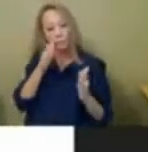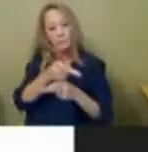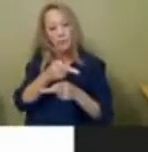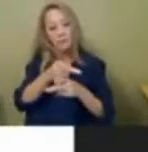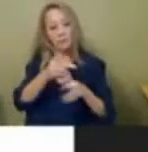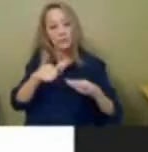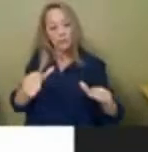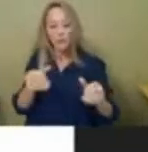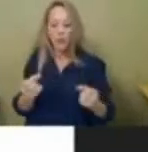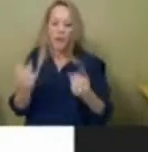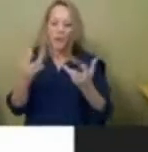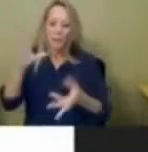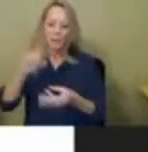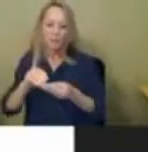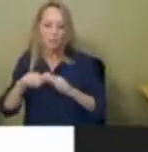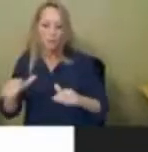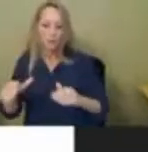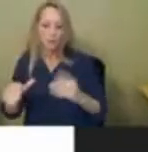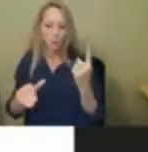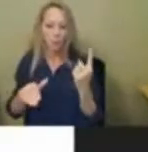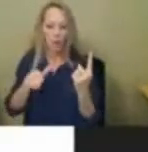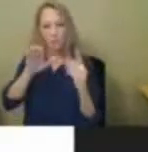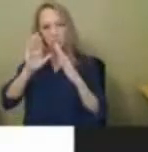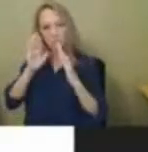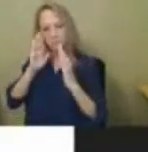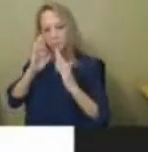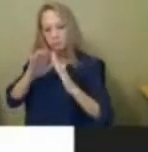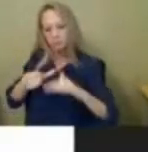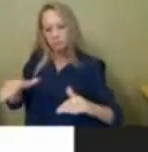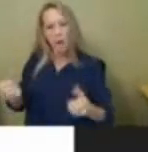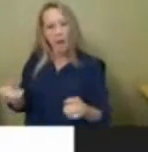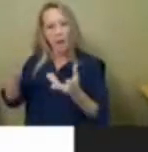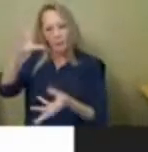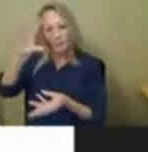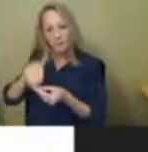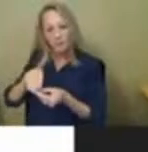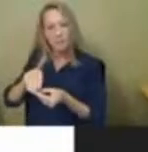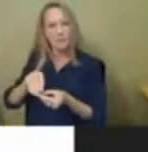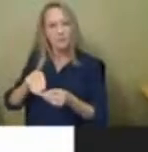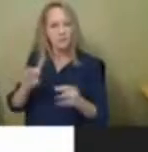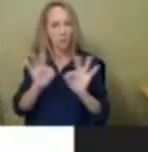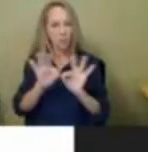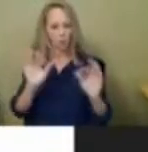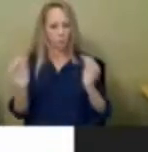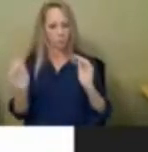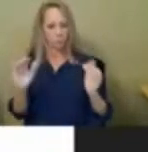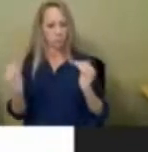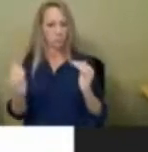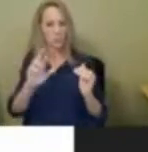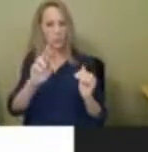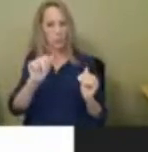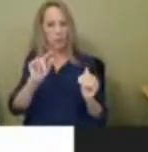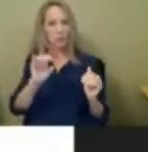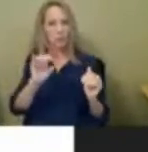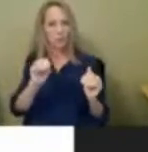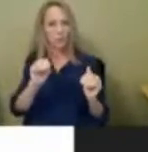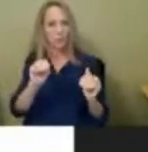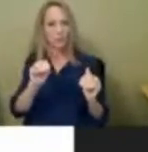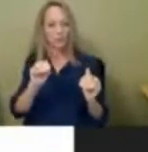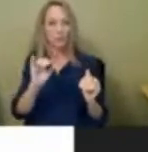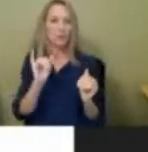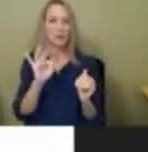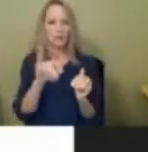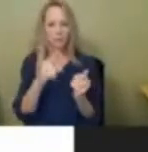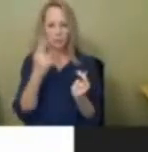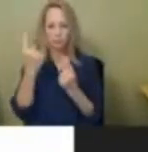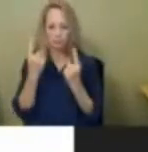patients have to be taken care of in some way. If you've already had to reduce some sort of elective services, then what